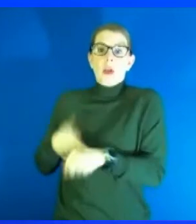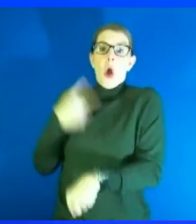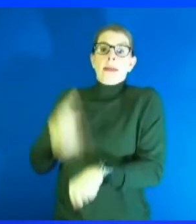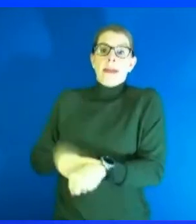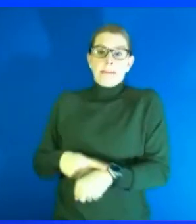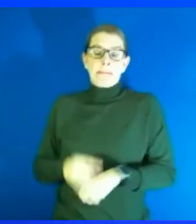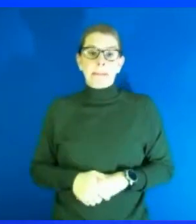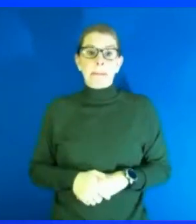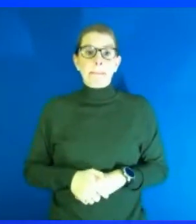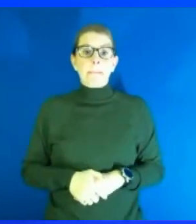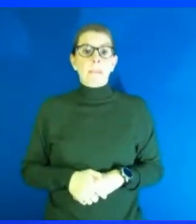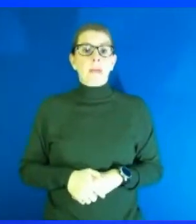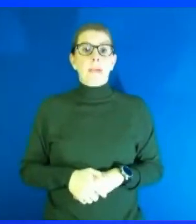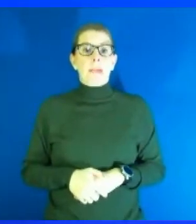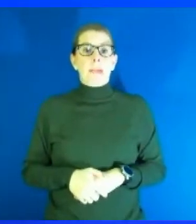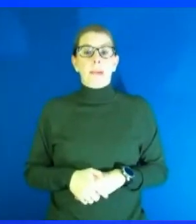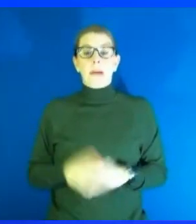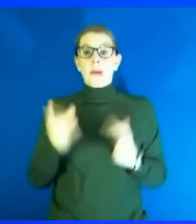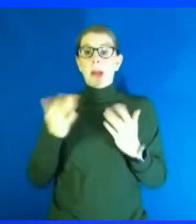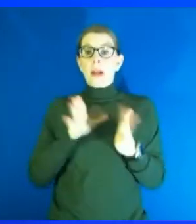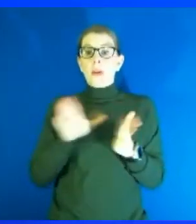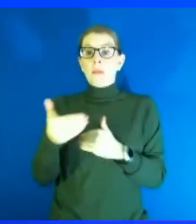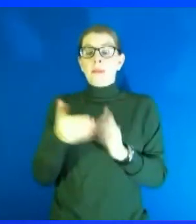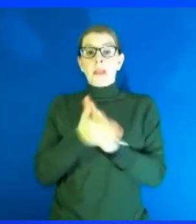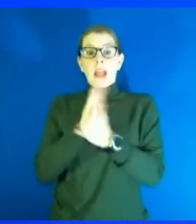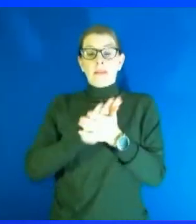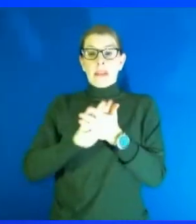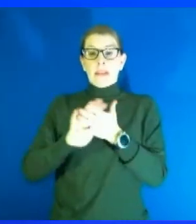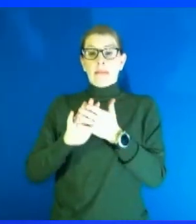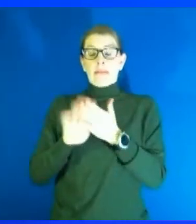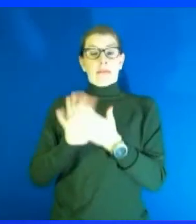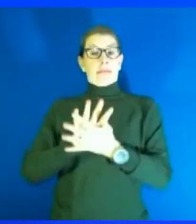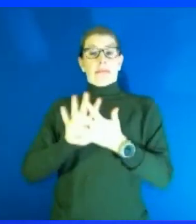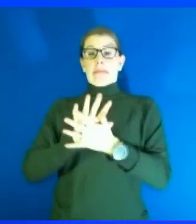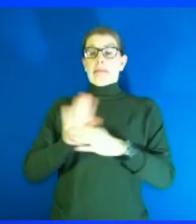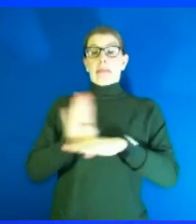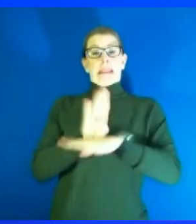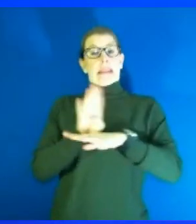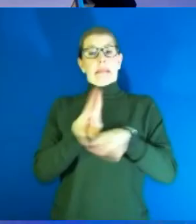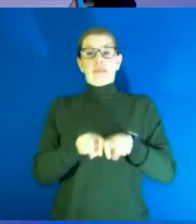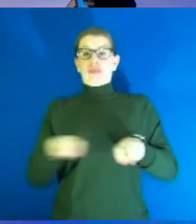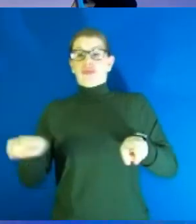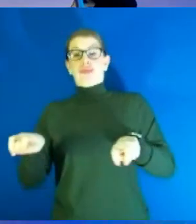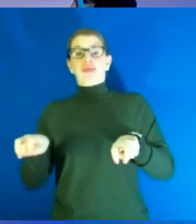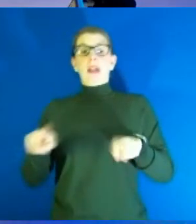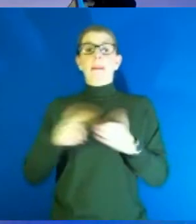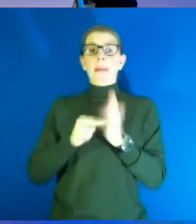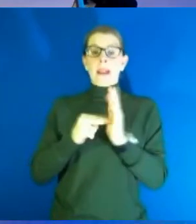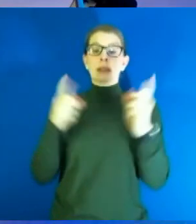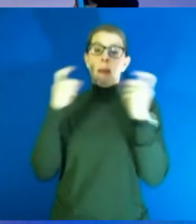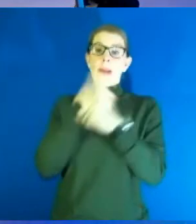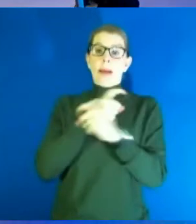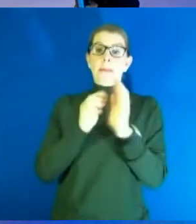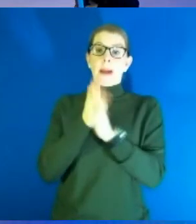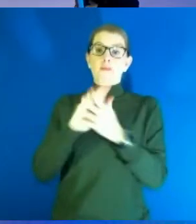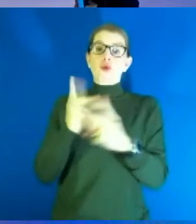the waiting room gets really crowded, it just makes things a little bit more complicated. And just like we see fatigue among staff and healthcare